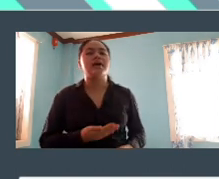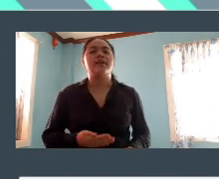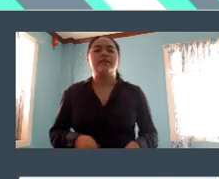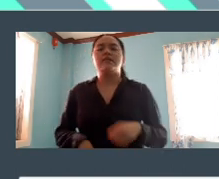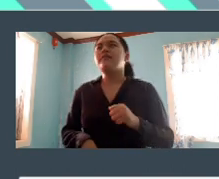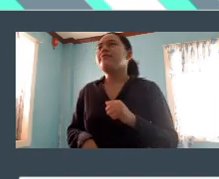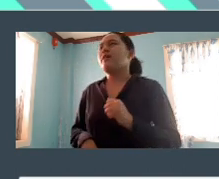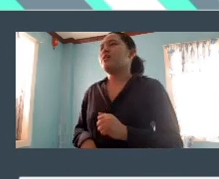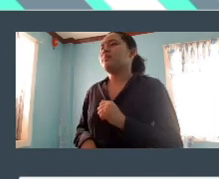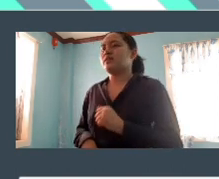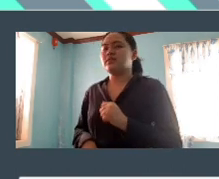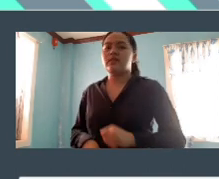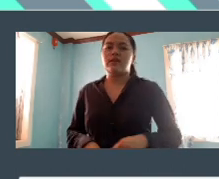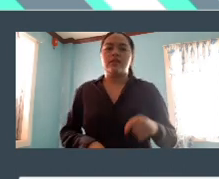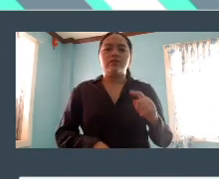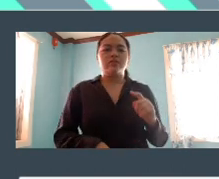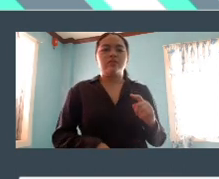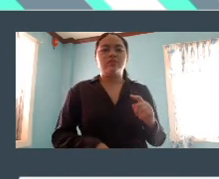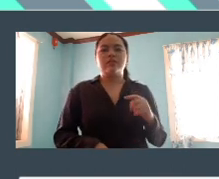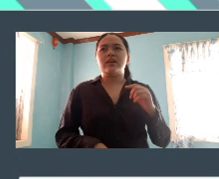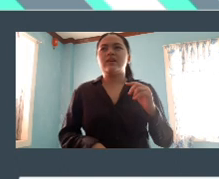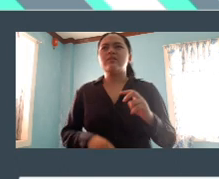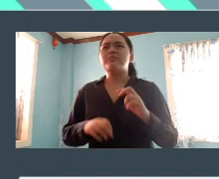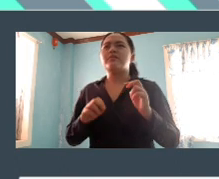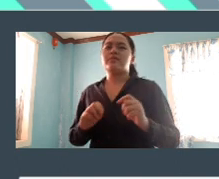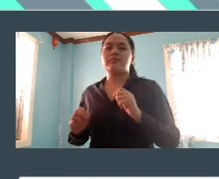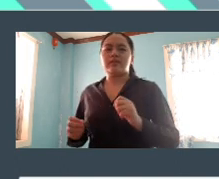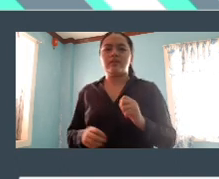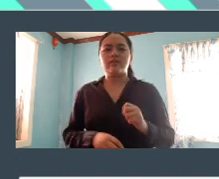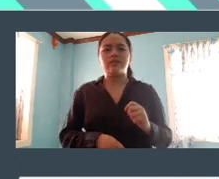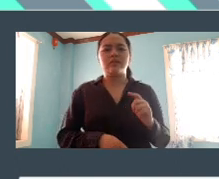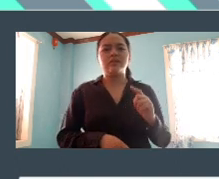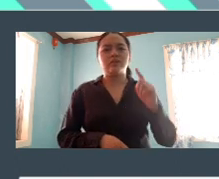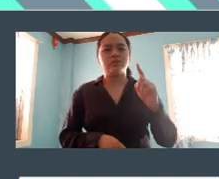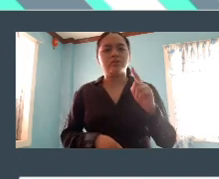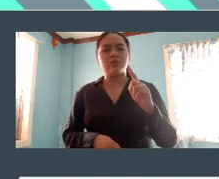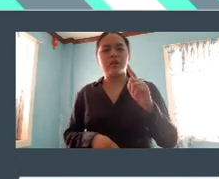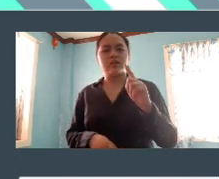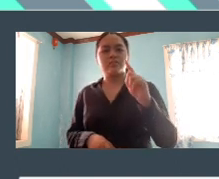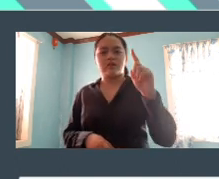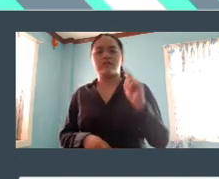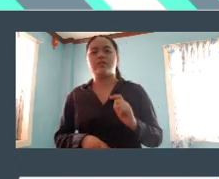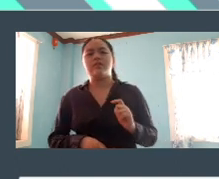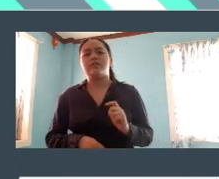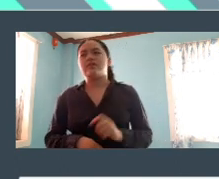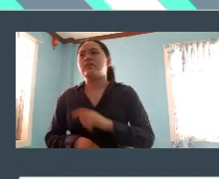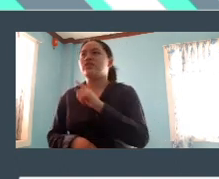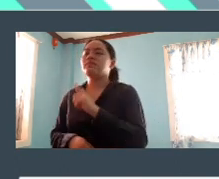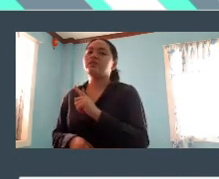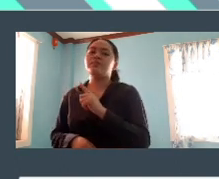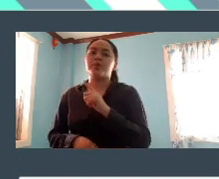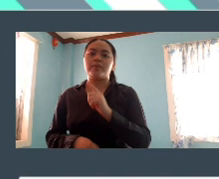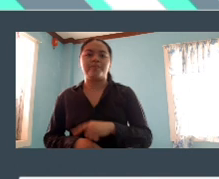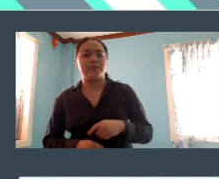the non-flowering plants. So in the non-flowering plants, there are another branch, which is